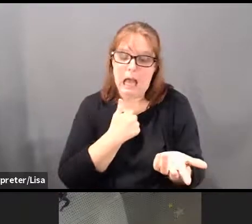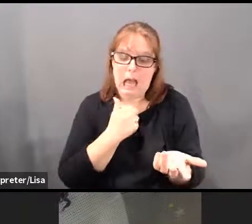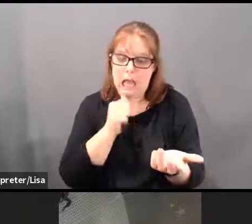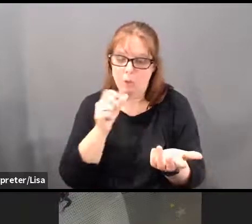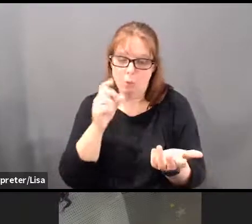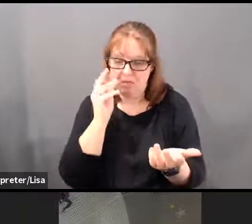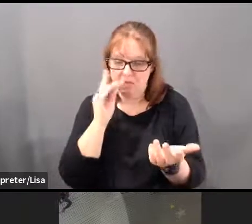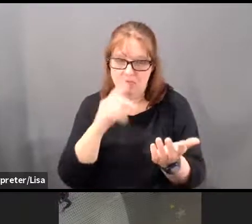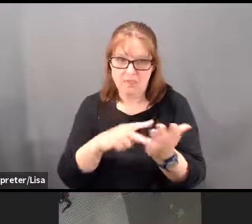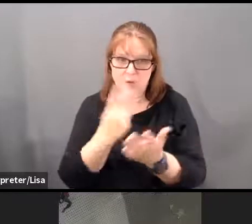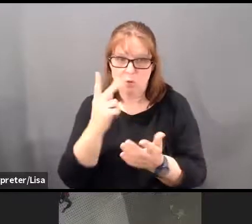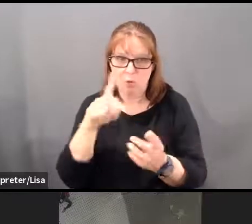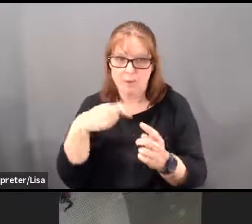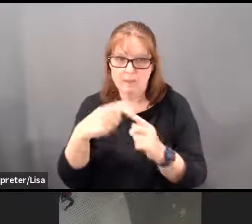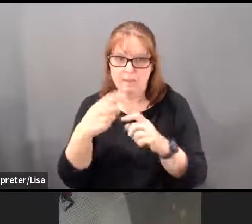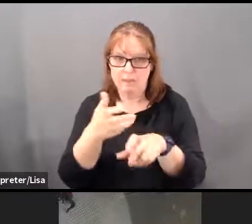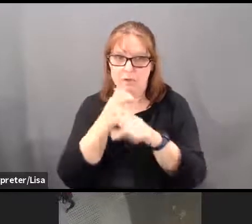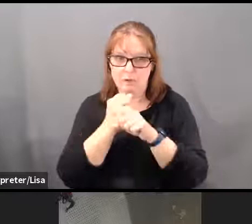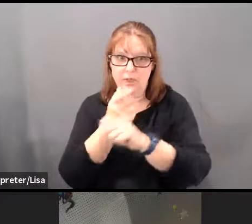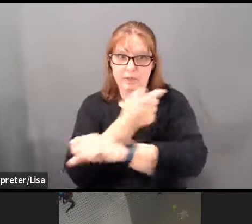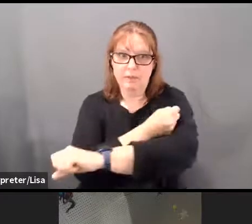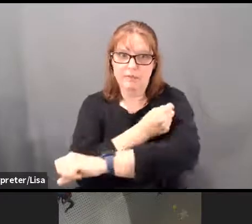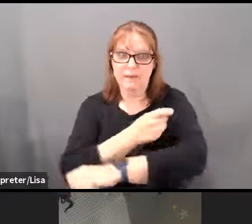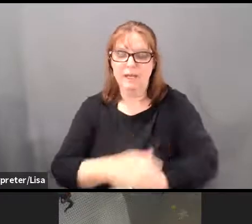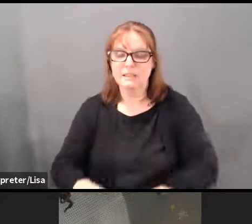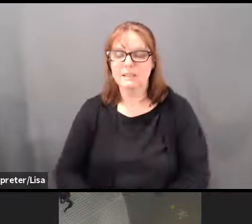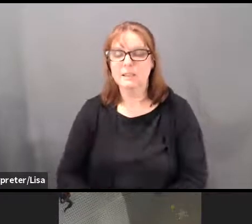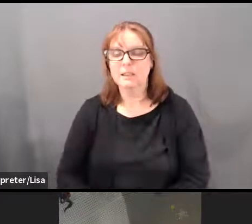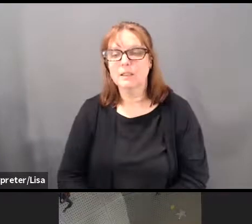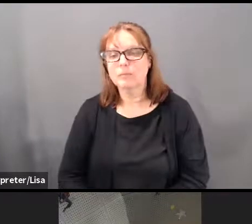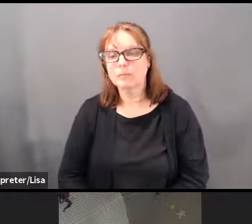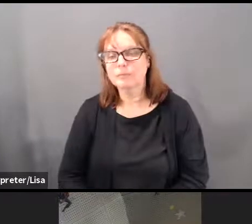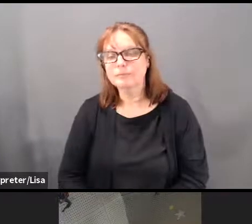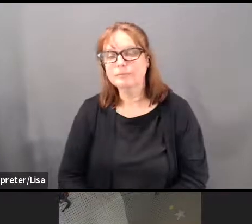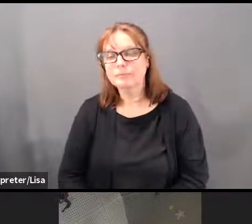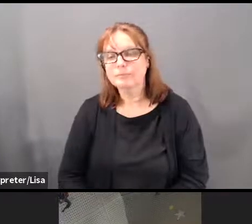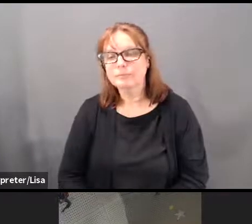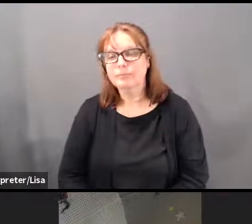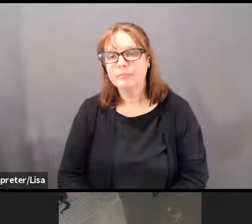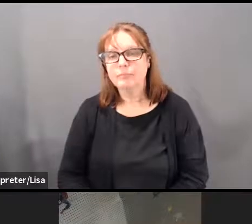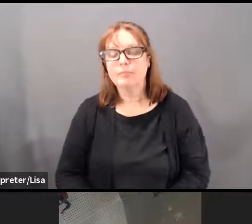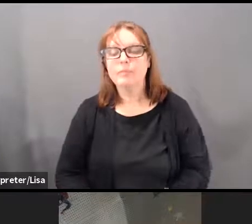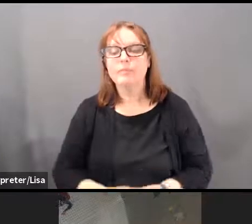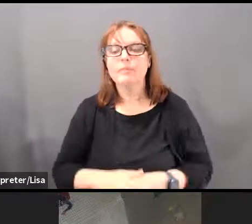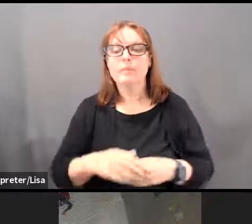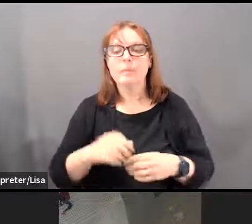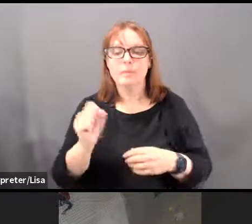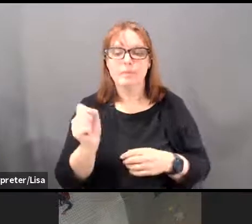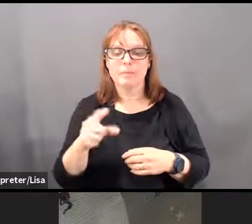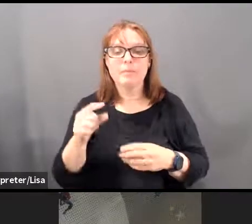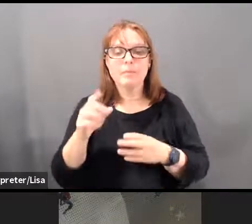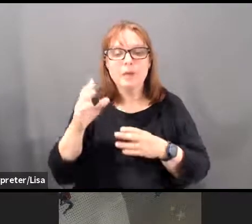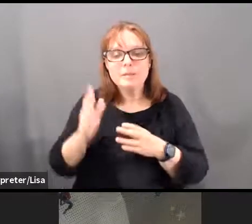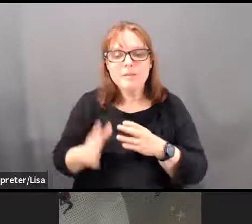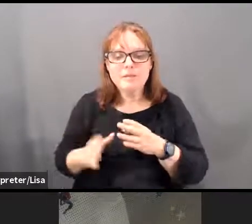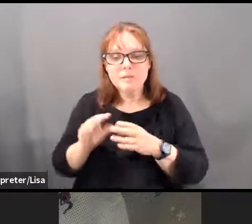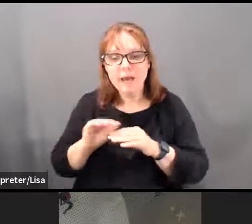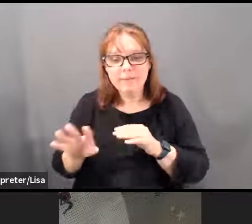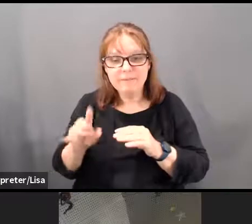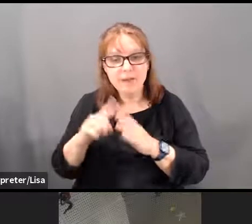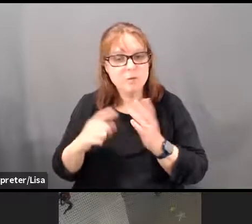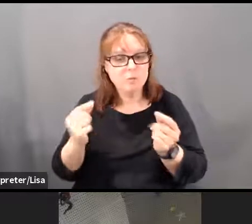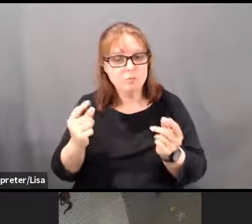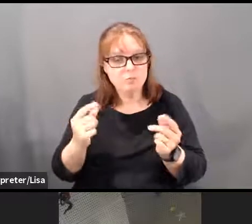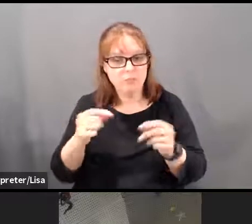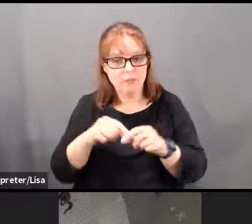about it. Okay, very good. What are side effects that we are seeing in Rhode Island with this